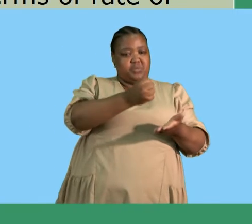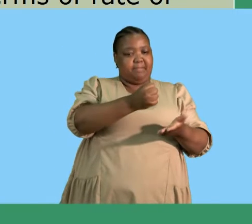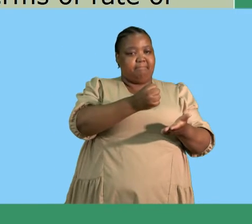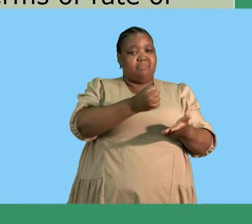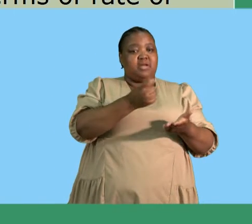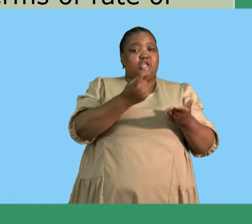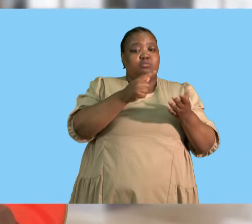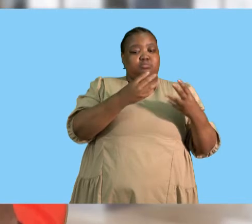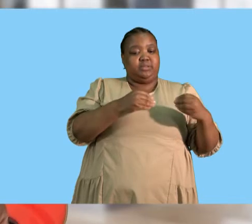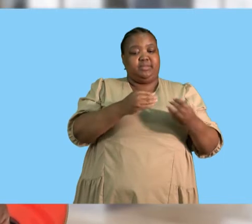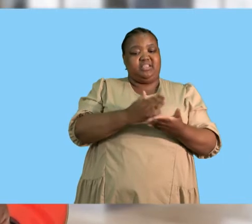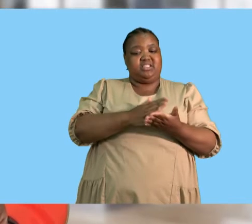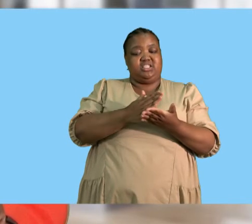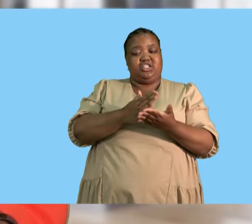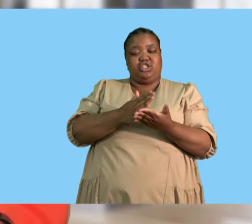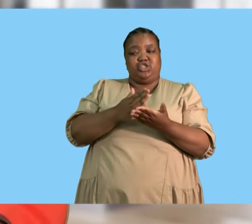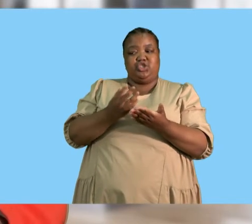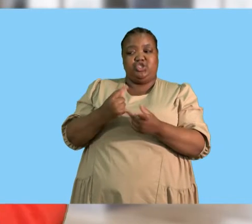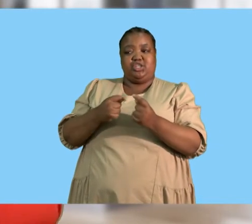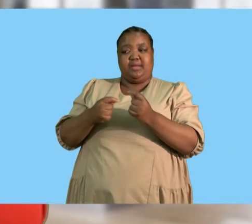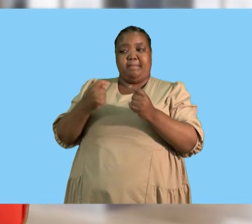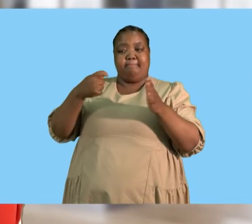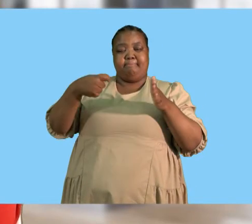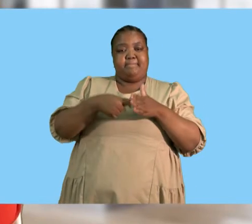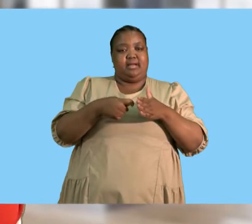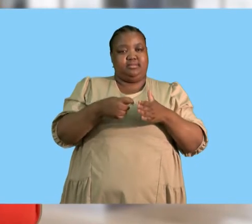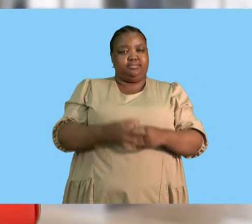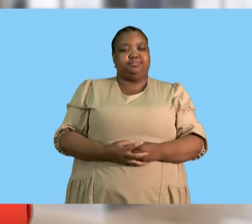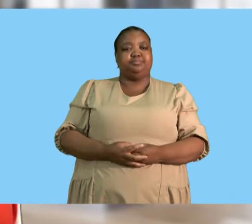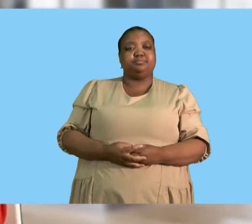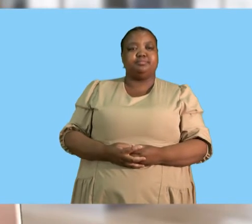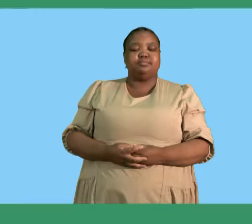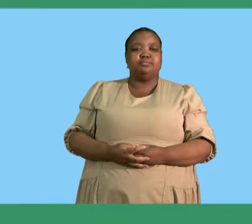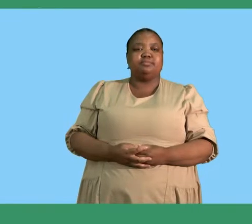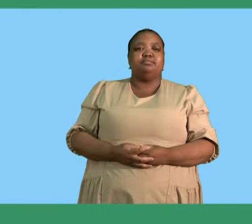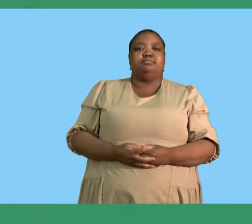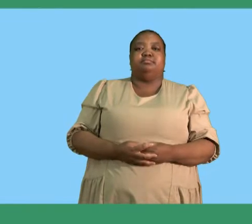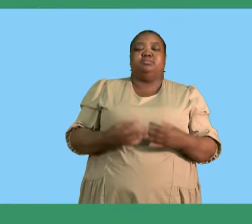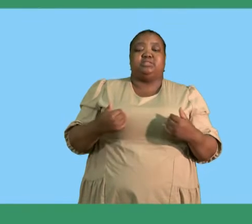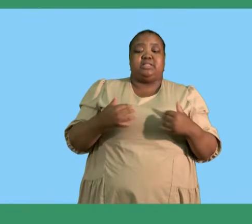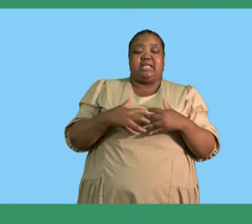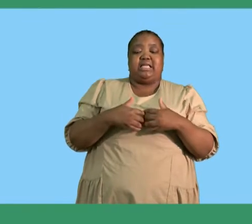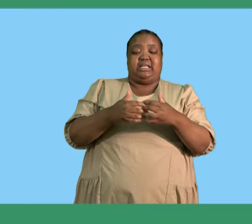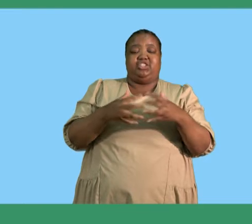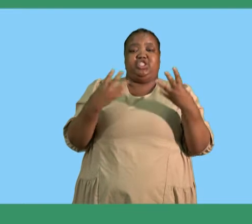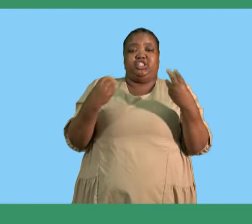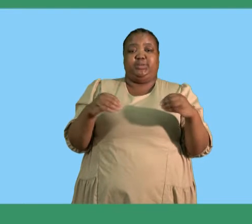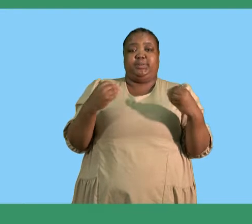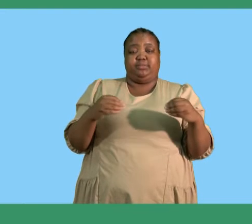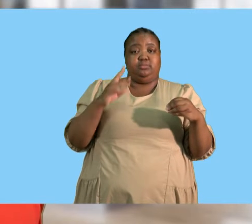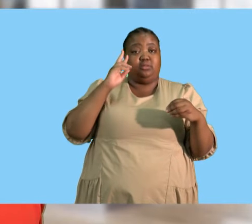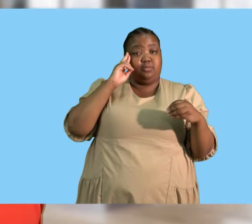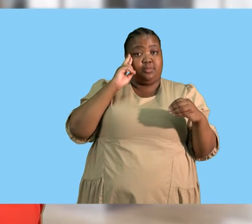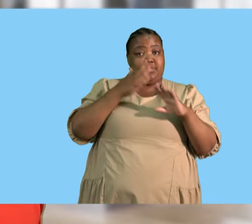a business. Now, let's look at the factors to consider when initiating. Now,